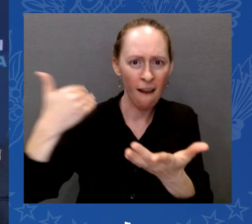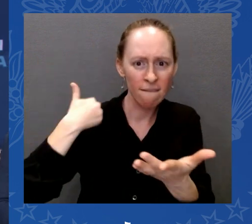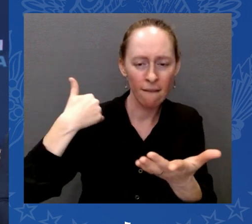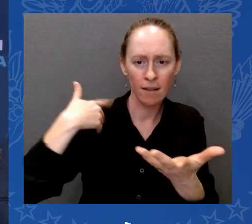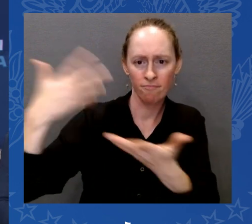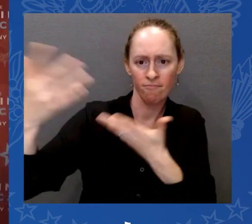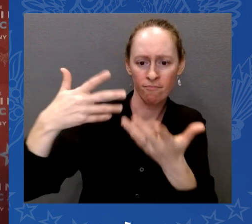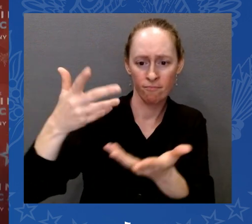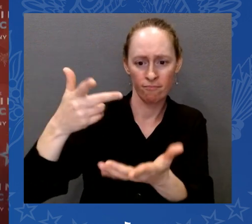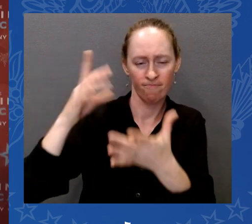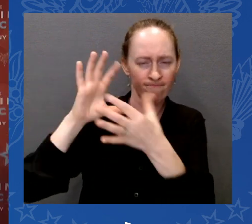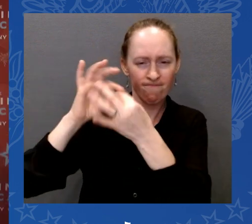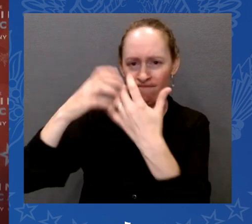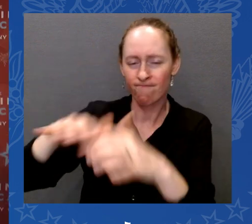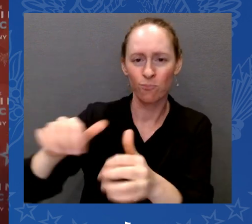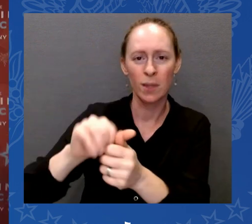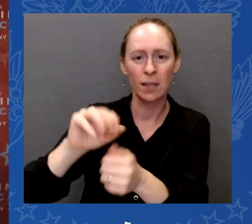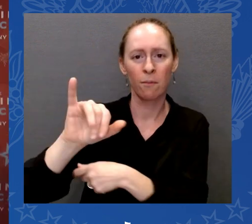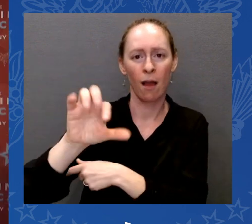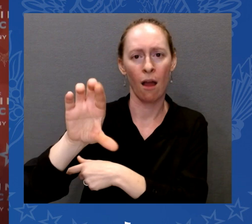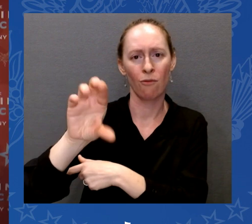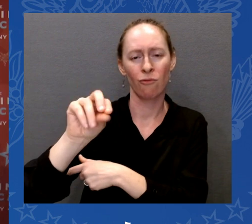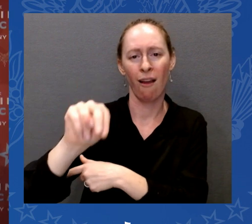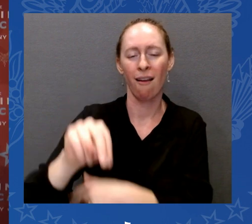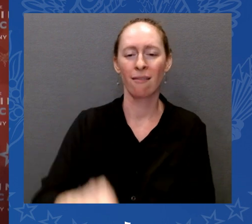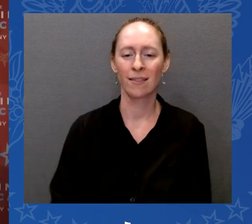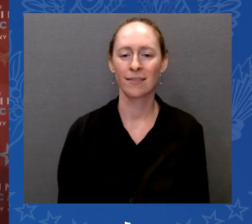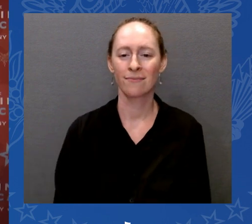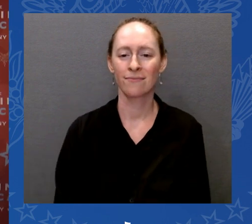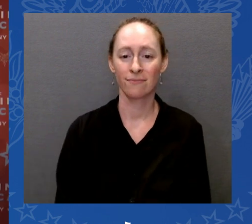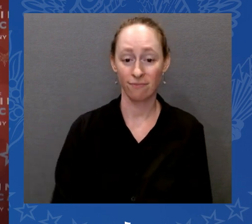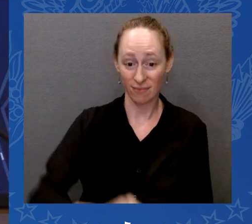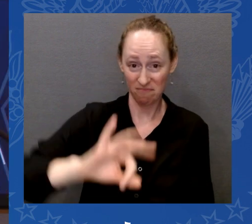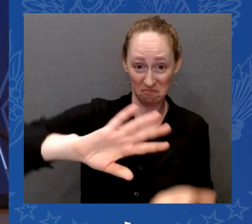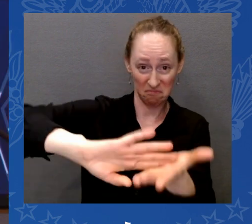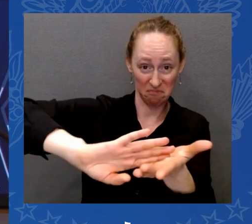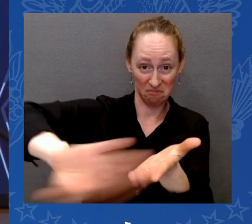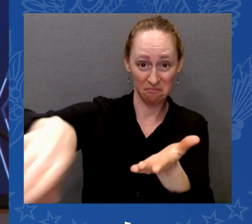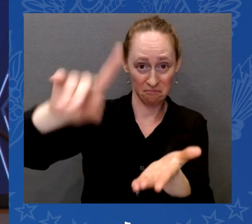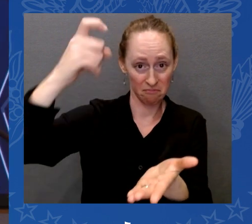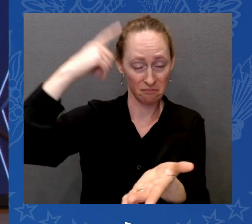your commitment, this would also not be done. So thank you to Governor Hochul.